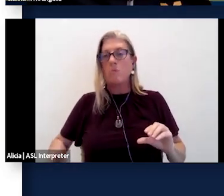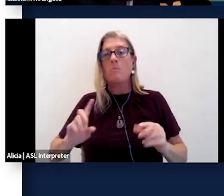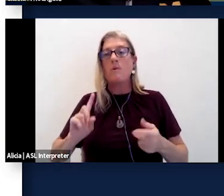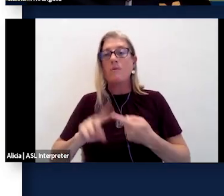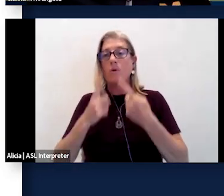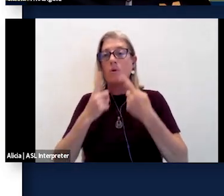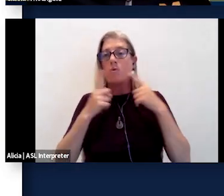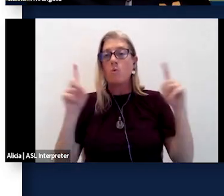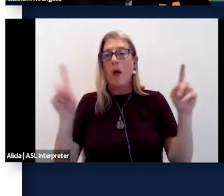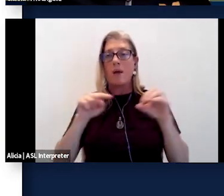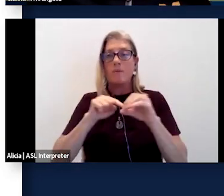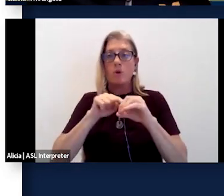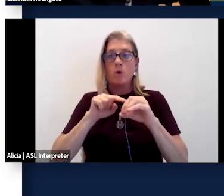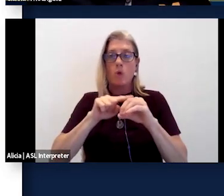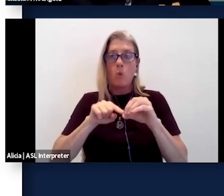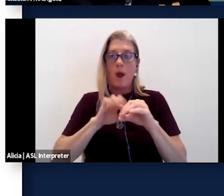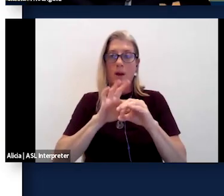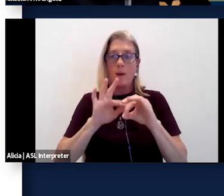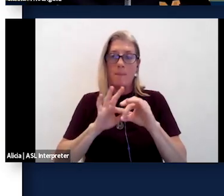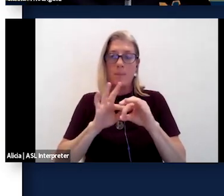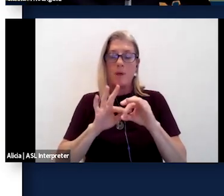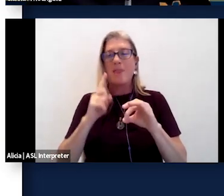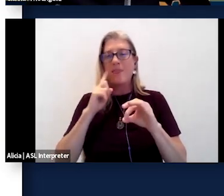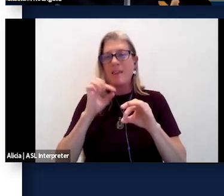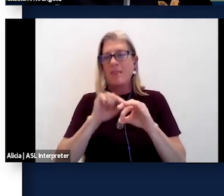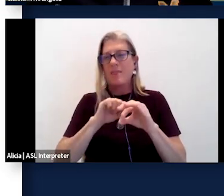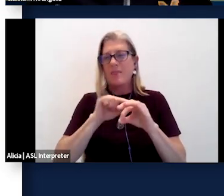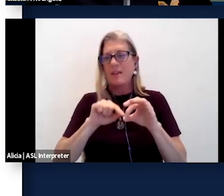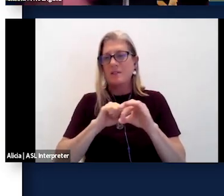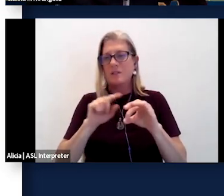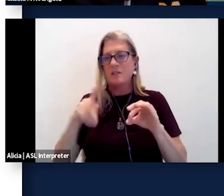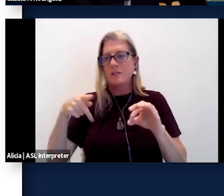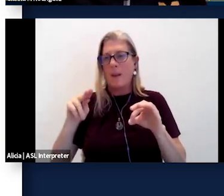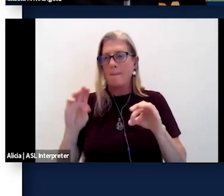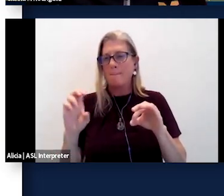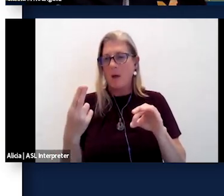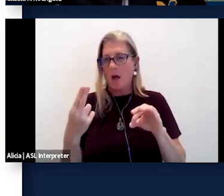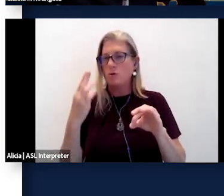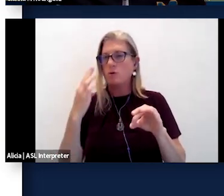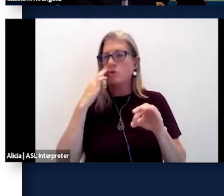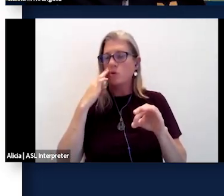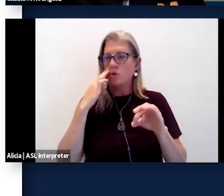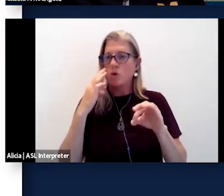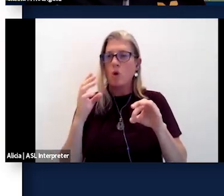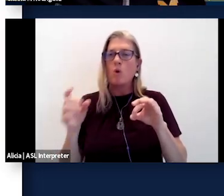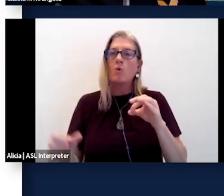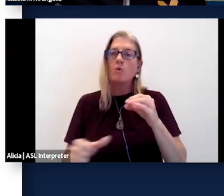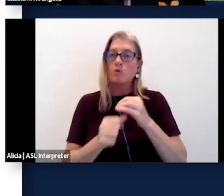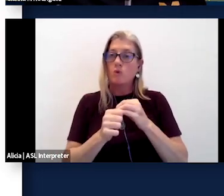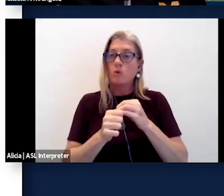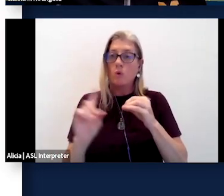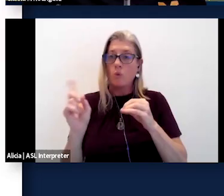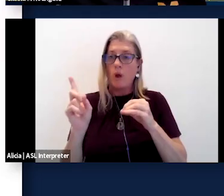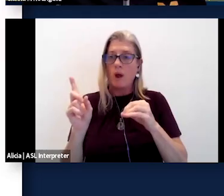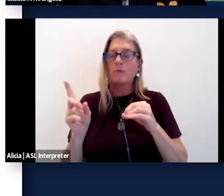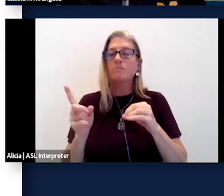rectum. And you can think about the rectum as a pouch where, your stool is stored before you need to empty. So